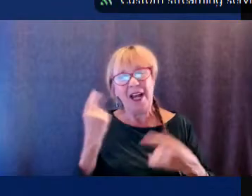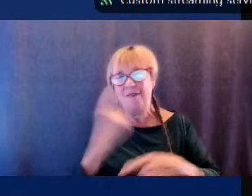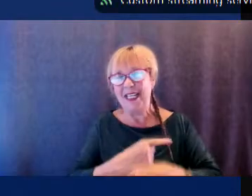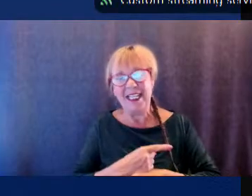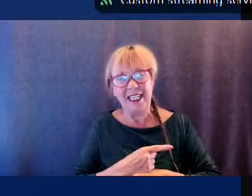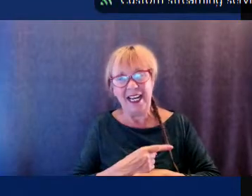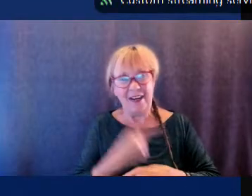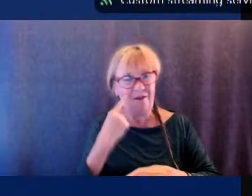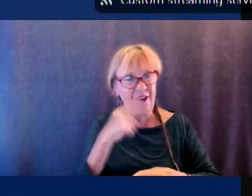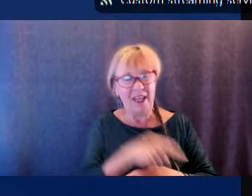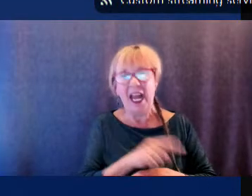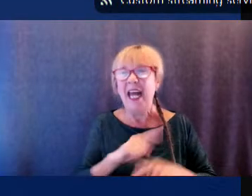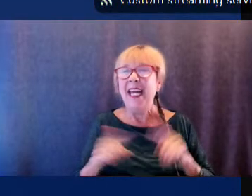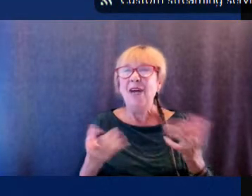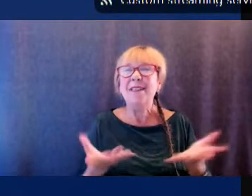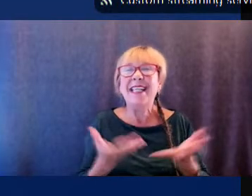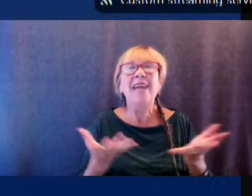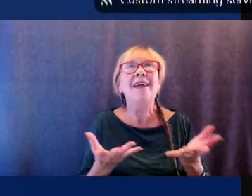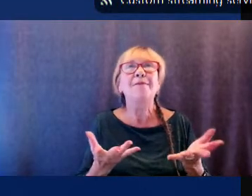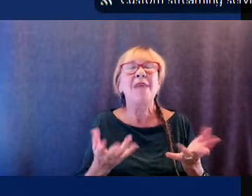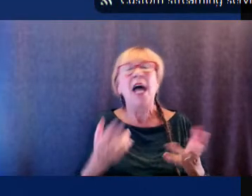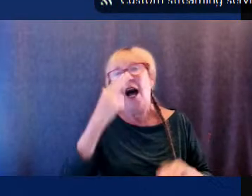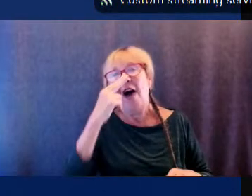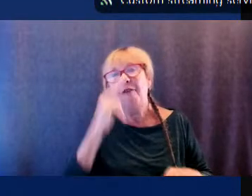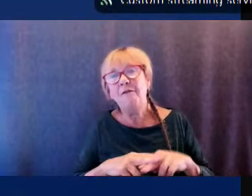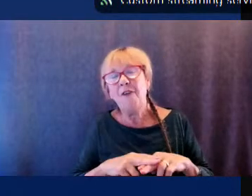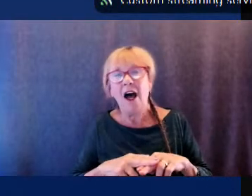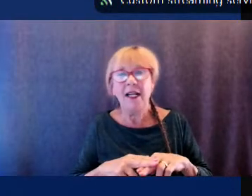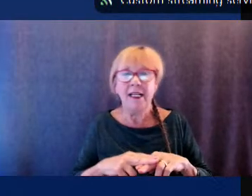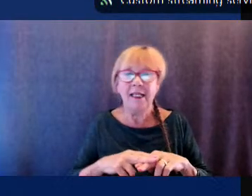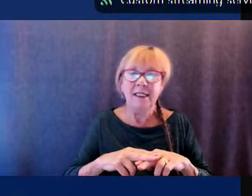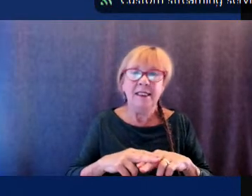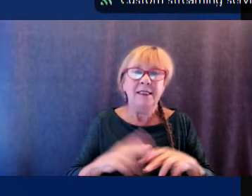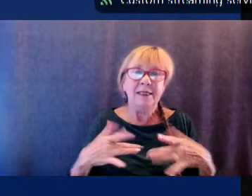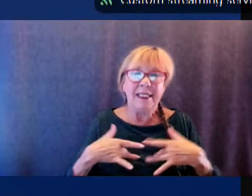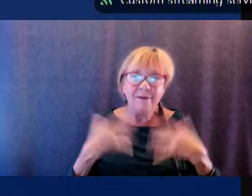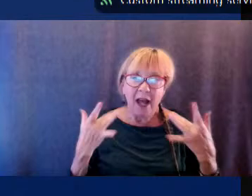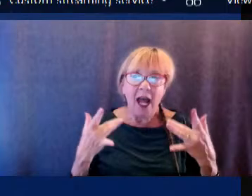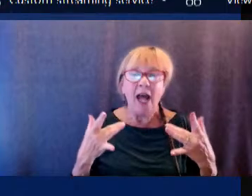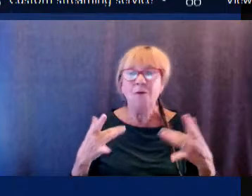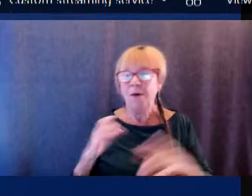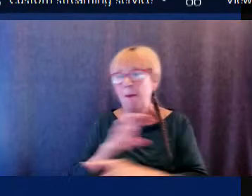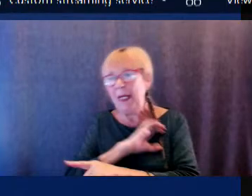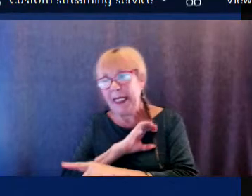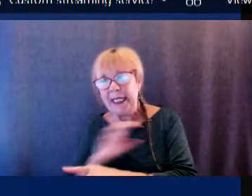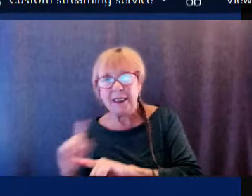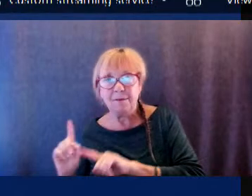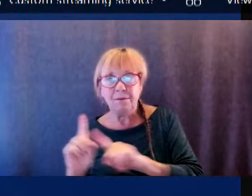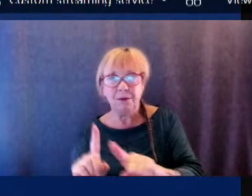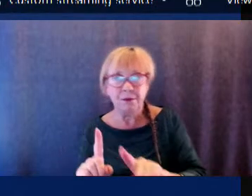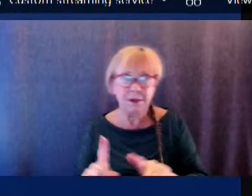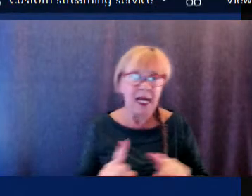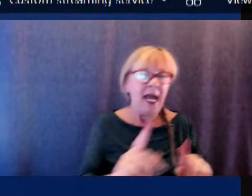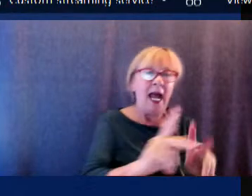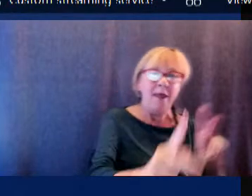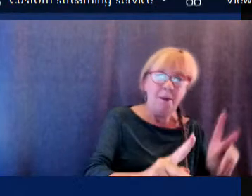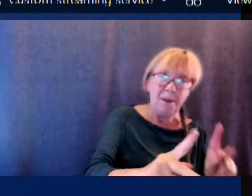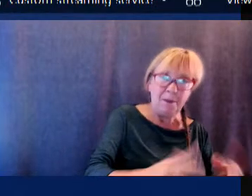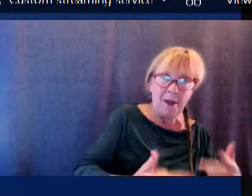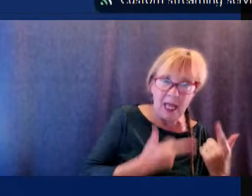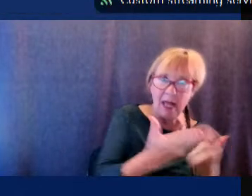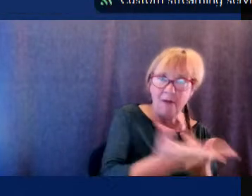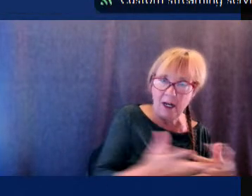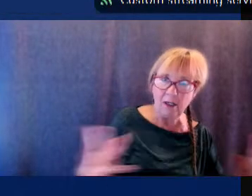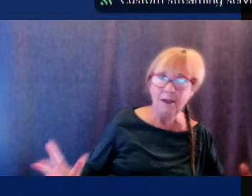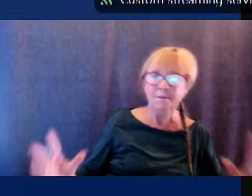deputies in a kind of a fun environment where they can talk with them, meet them, and really get to know their community deputies here in Altadena.